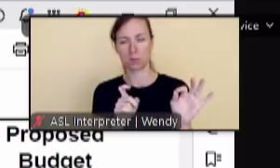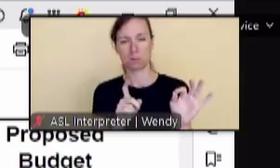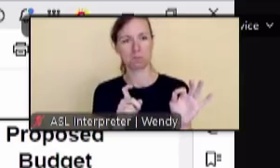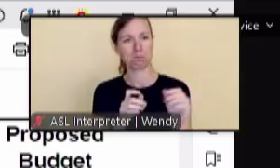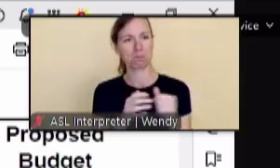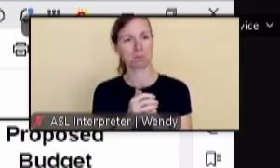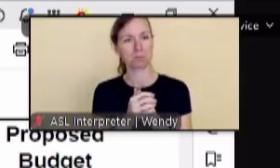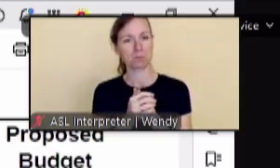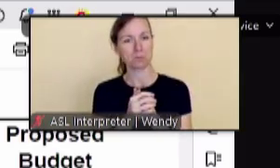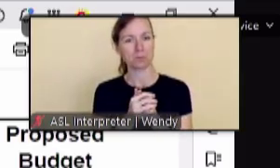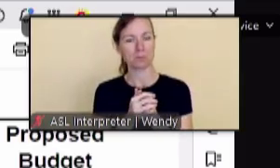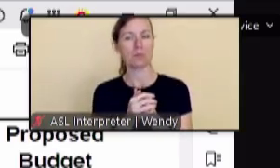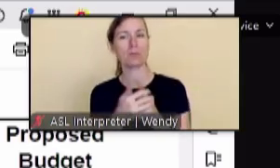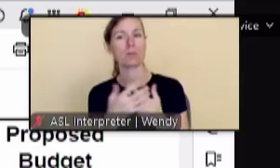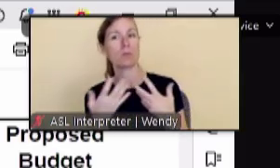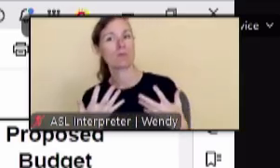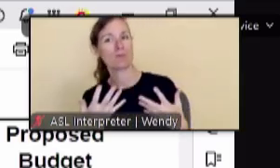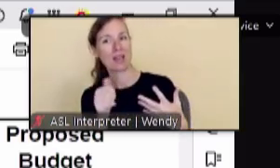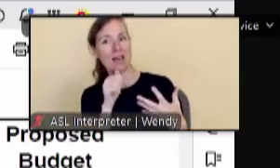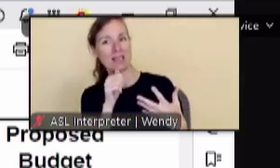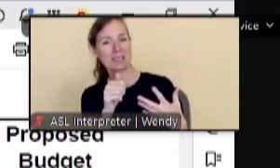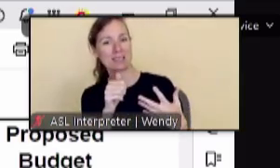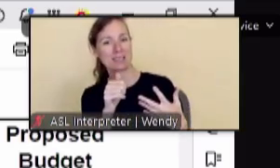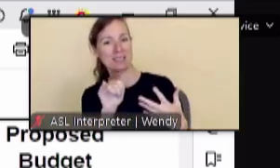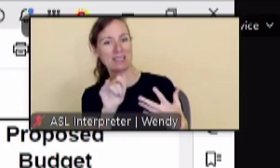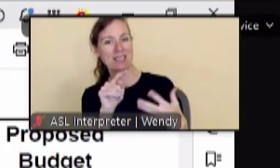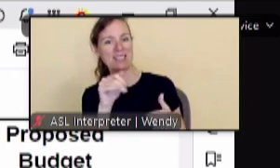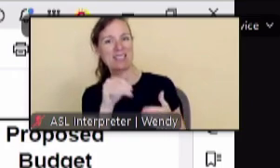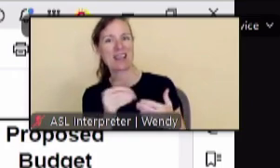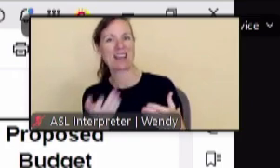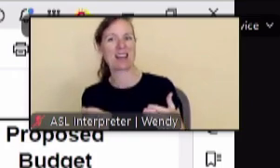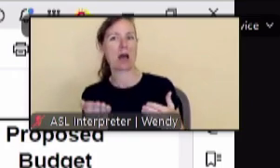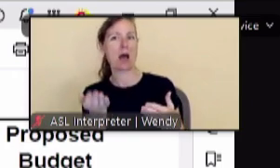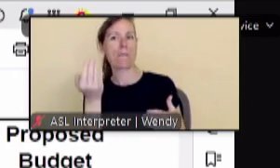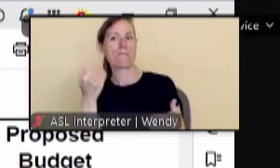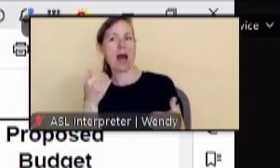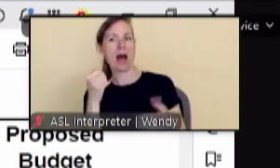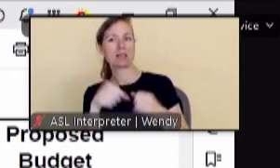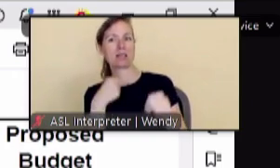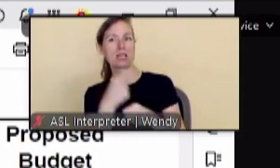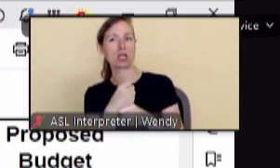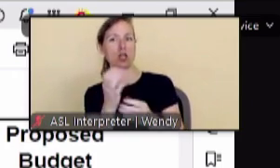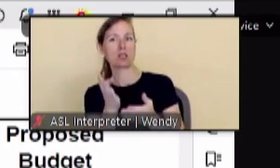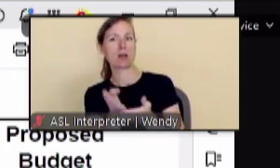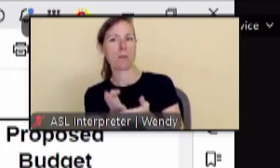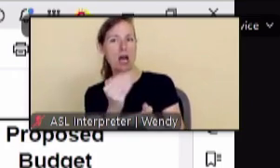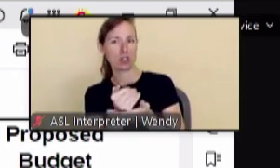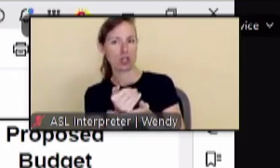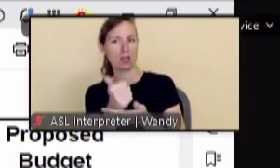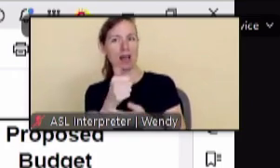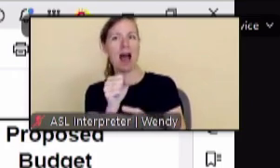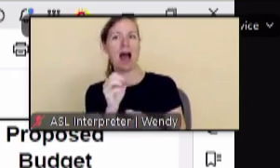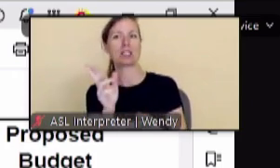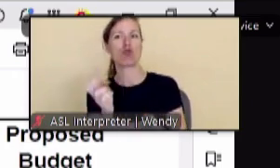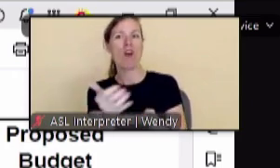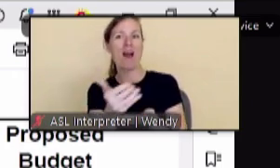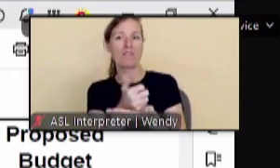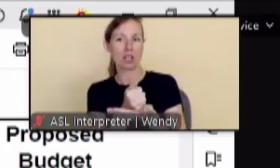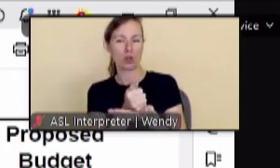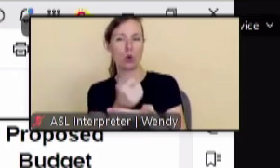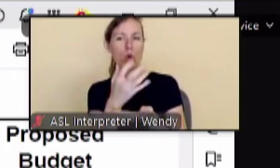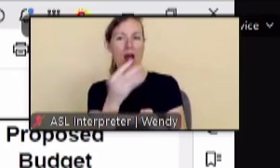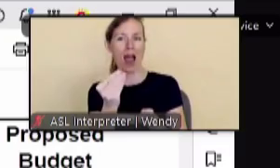It's not actually in, it's in a past year's budget as a revenue and an expenditure line item. So I believe once we